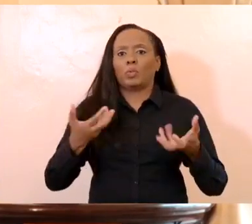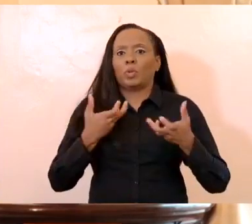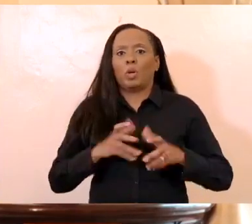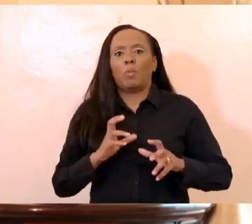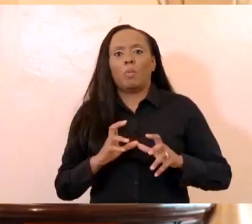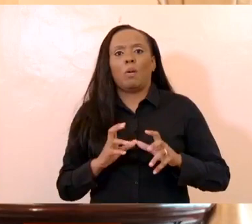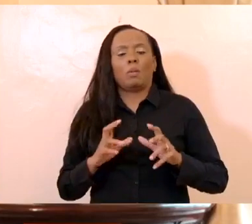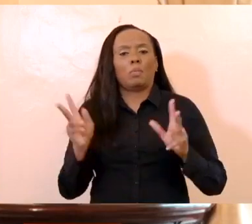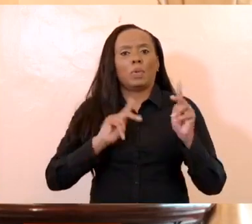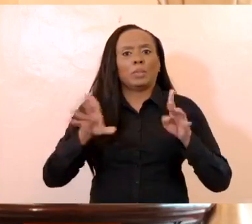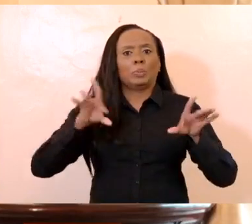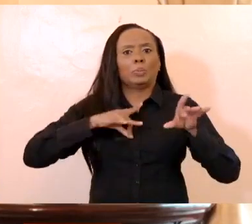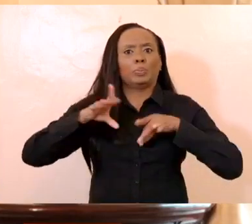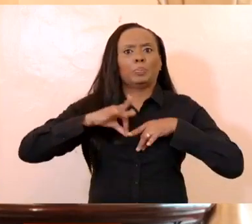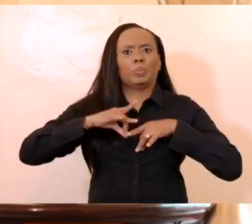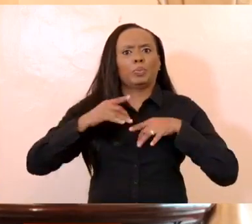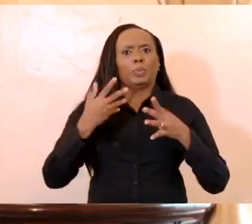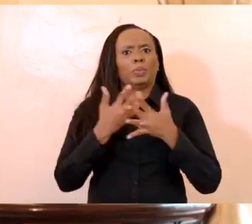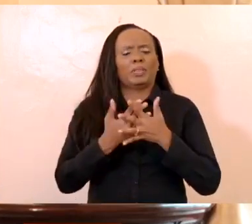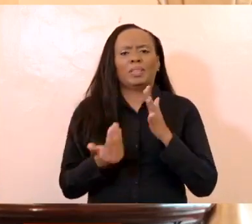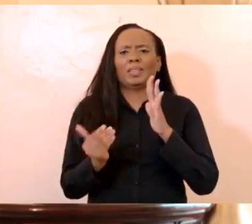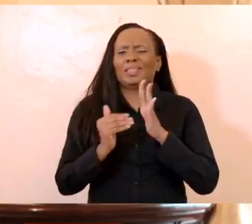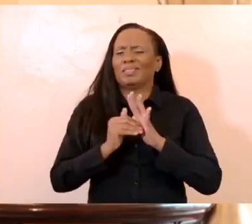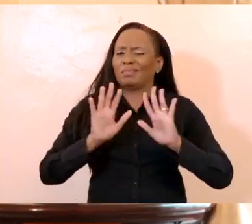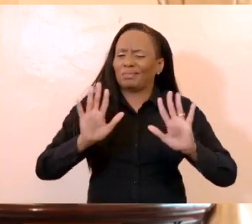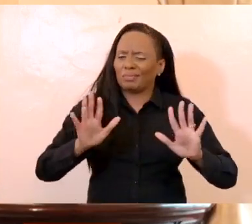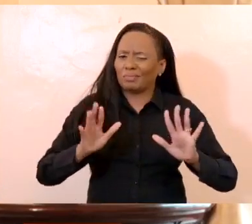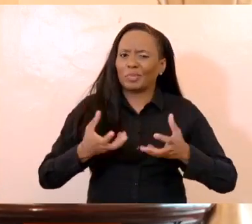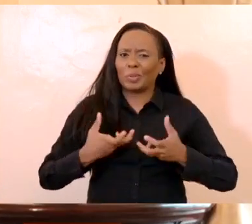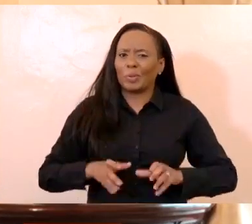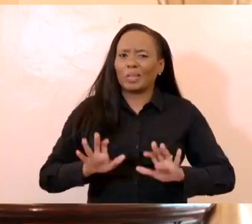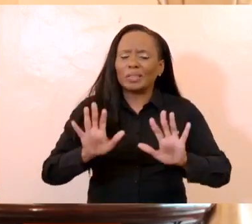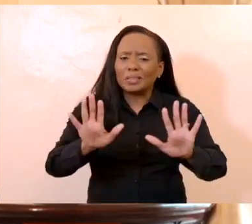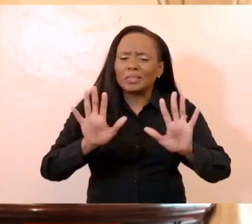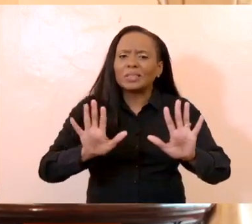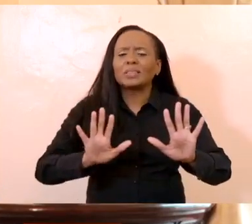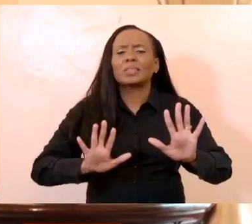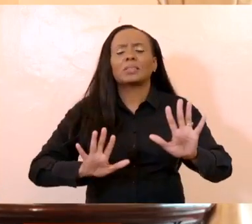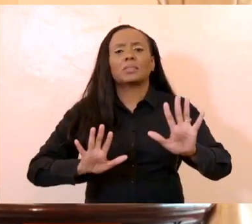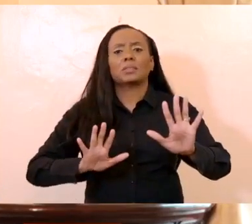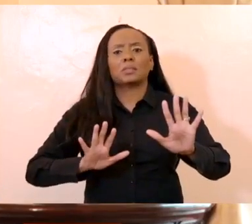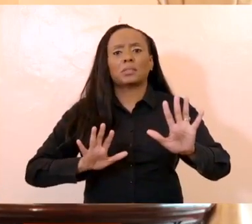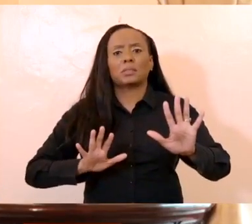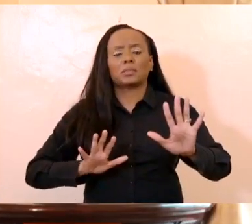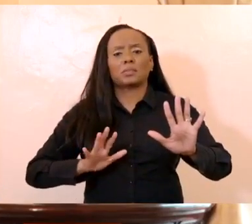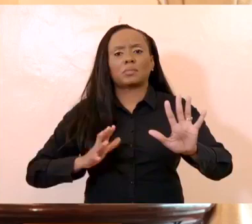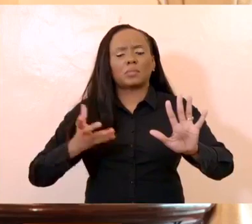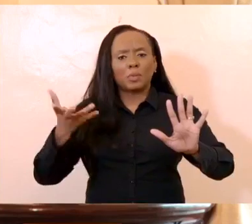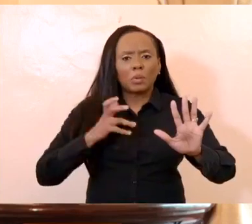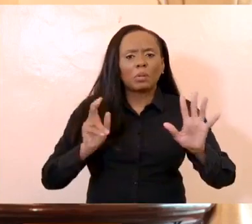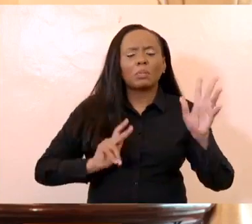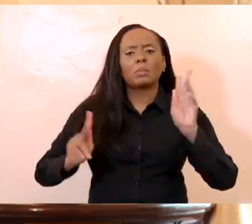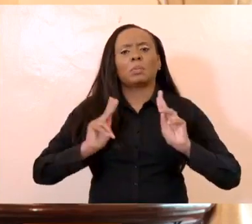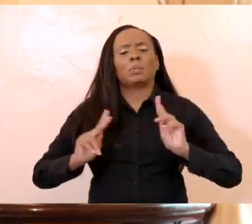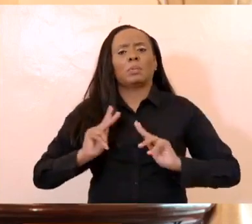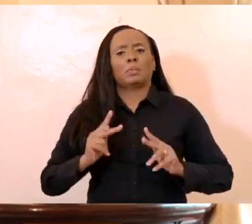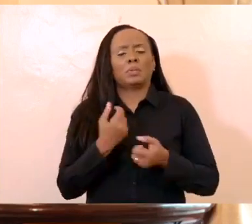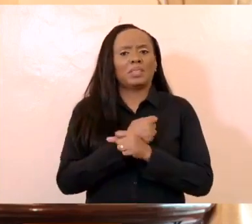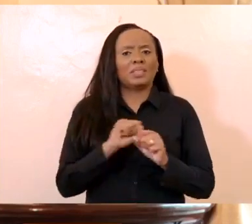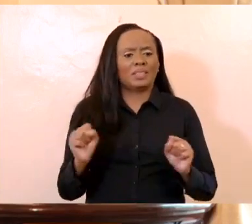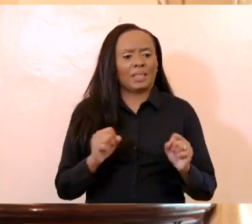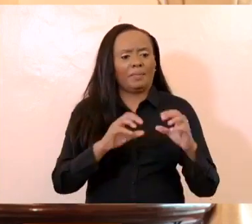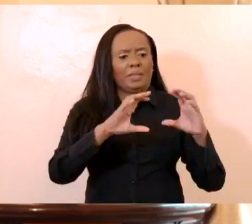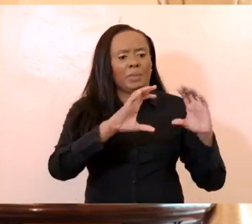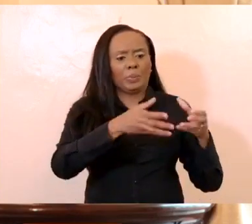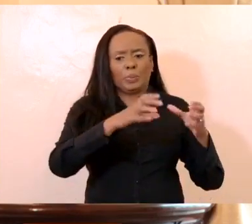in Barbados generally. So we are trying to keep everybody in terms of exercising and whatnot within their quads, so